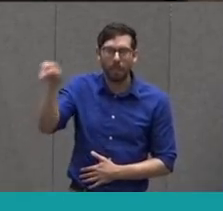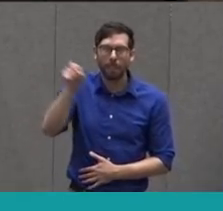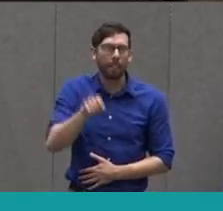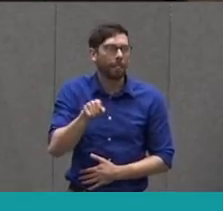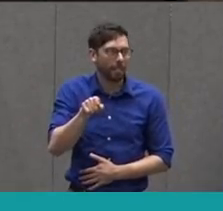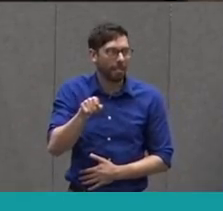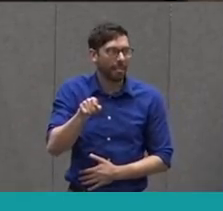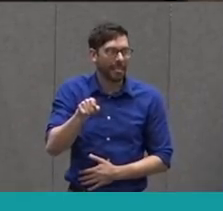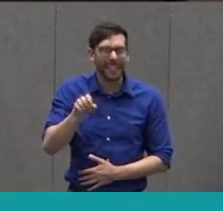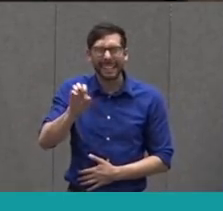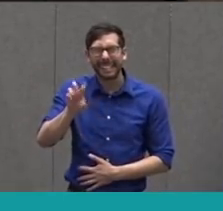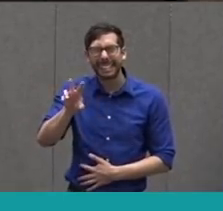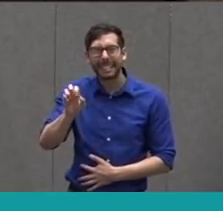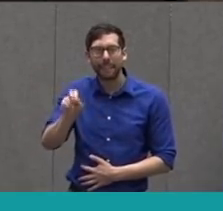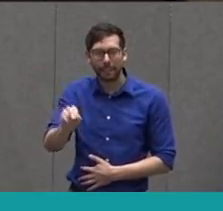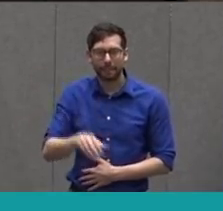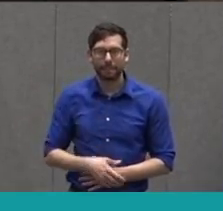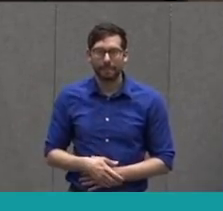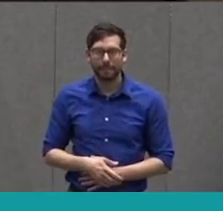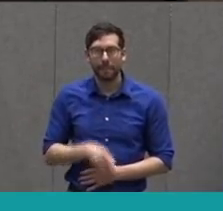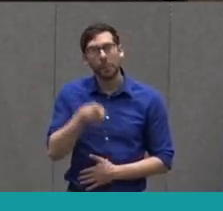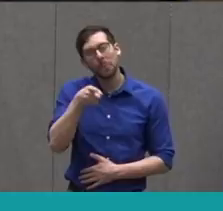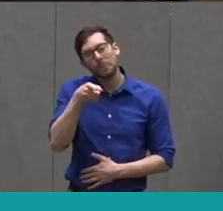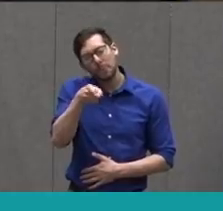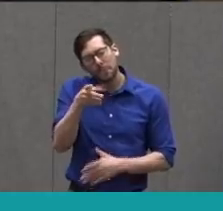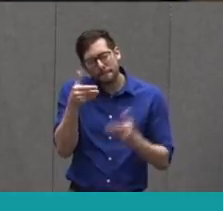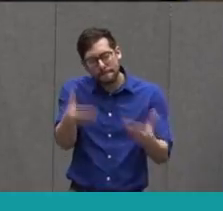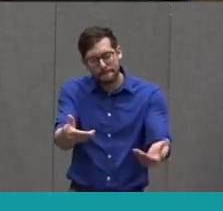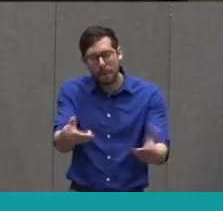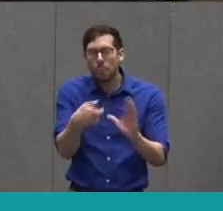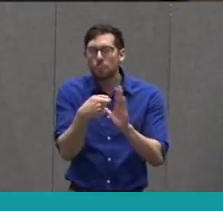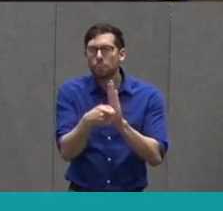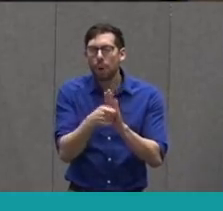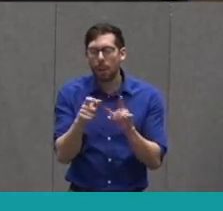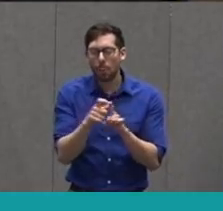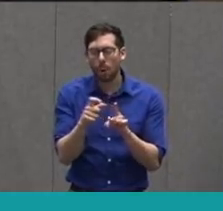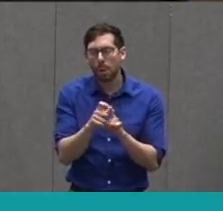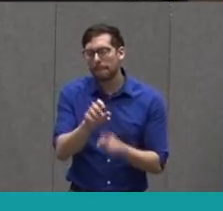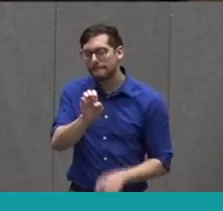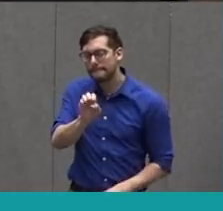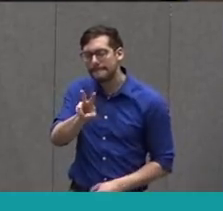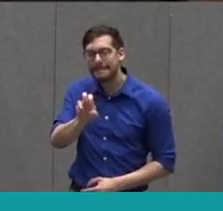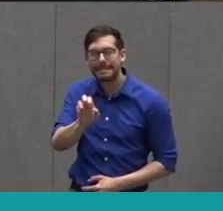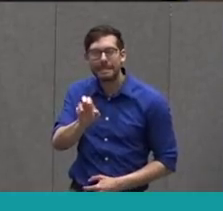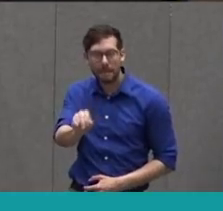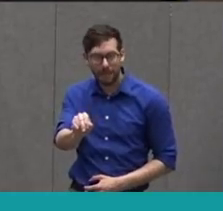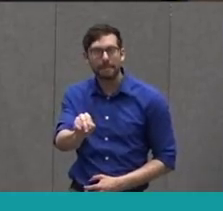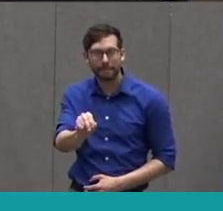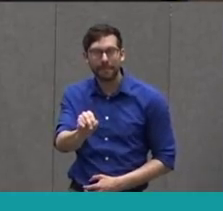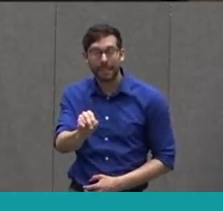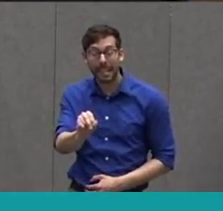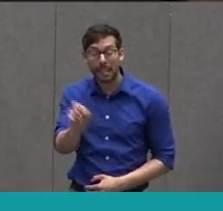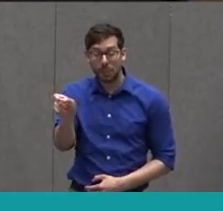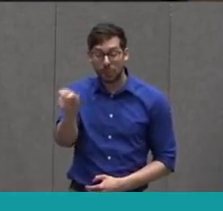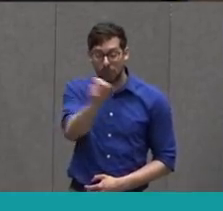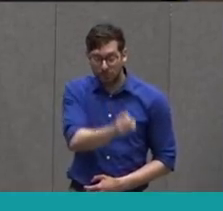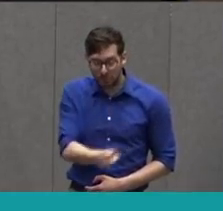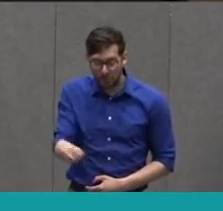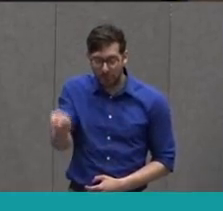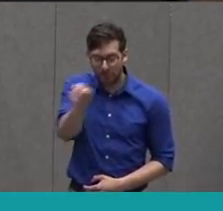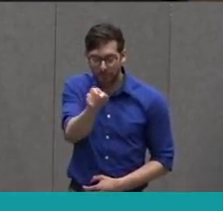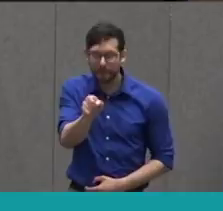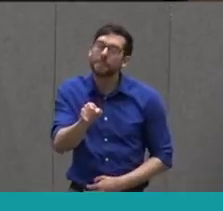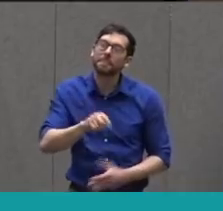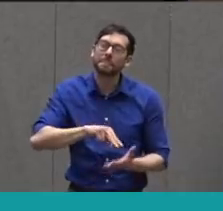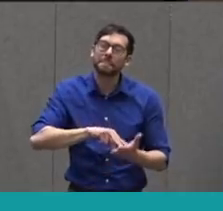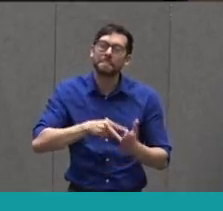If you could go ahead and write even in your journal and then circle it, that would indicate that you know that our number of the day